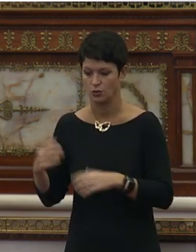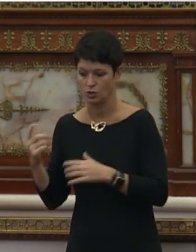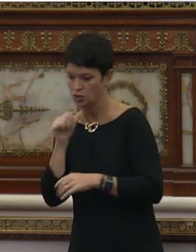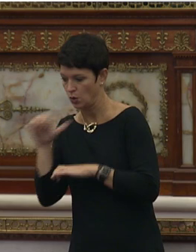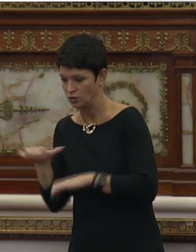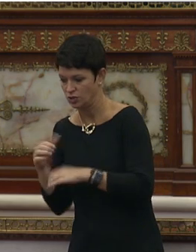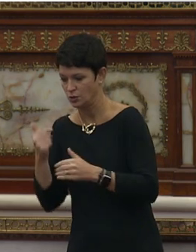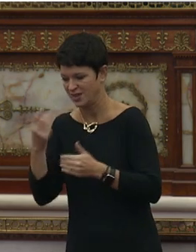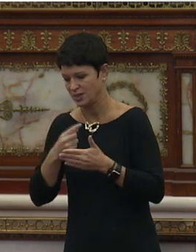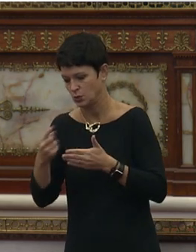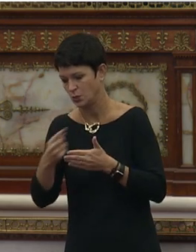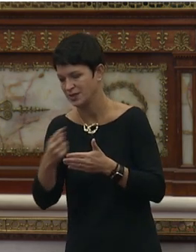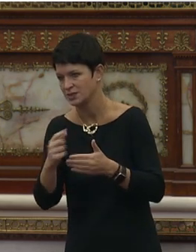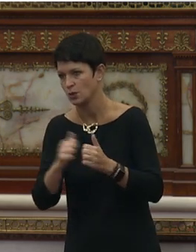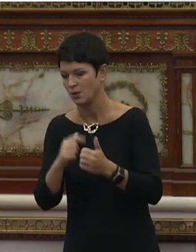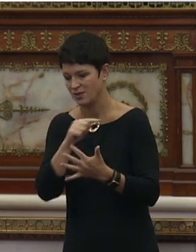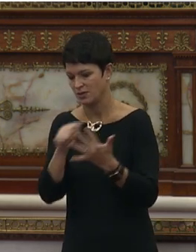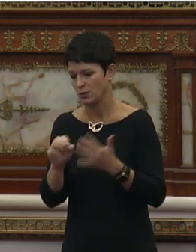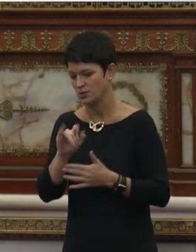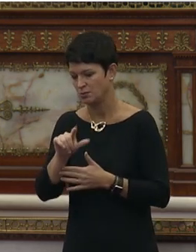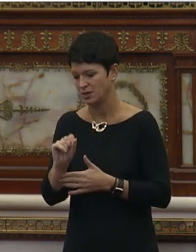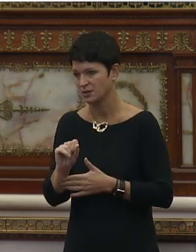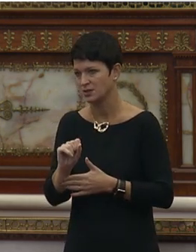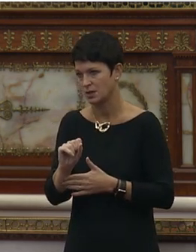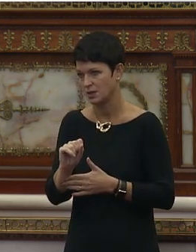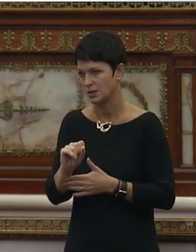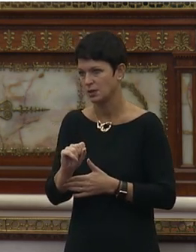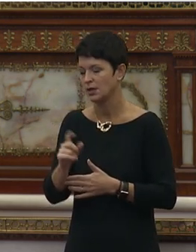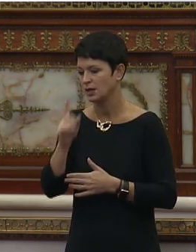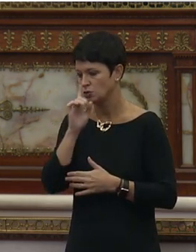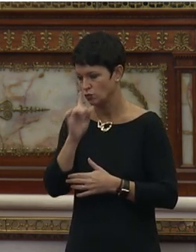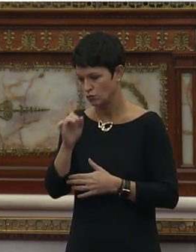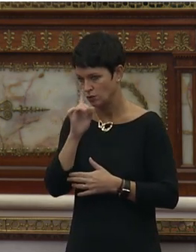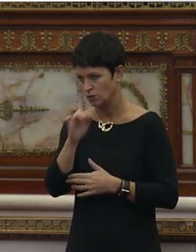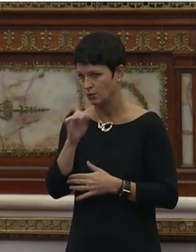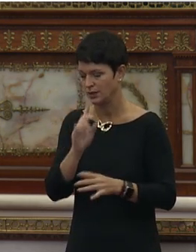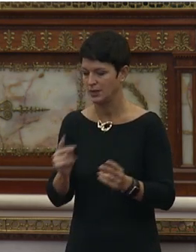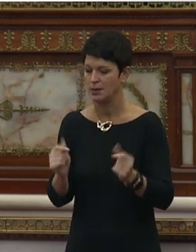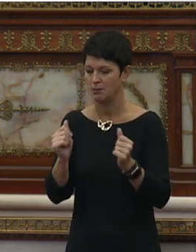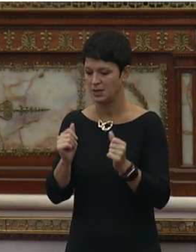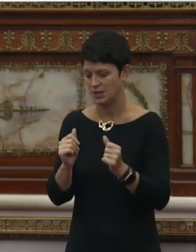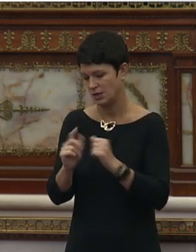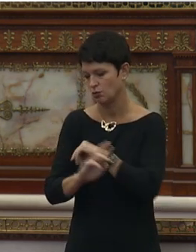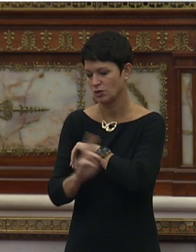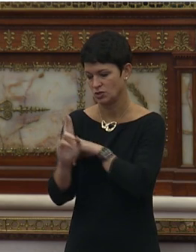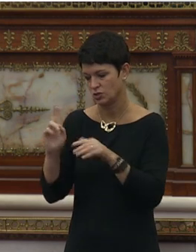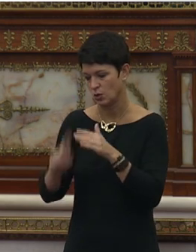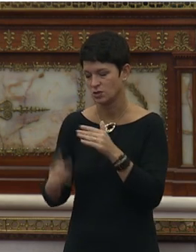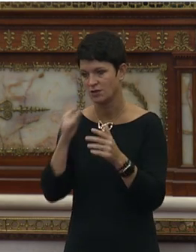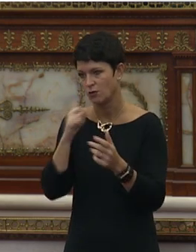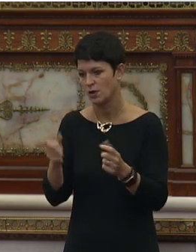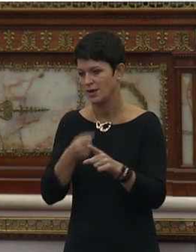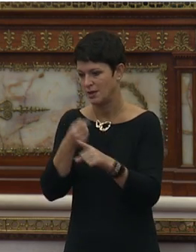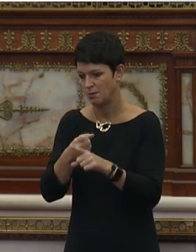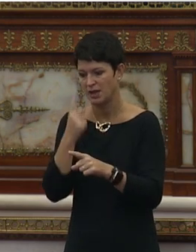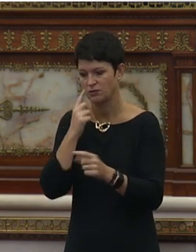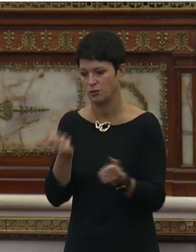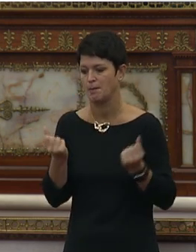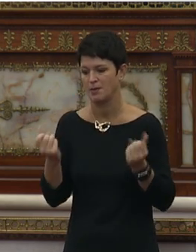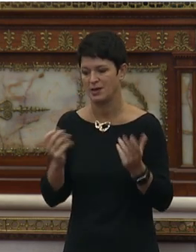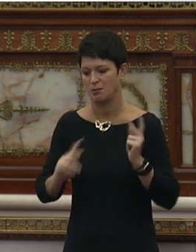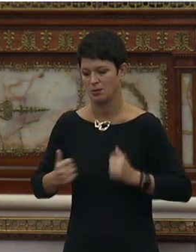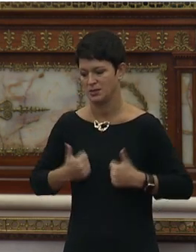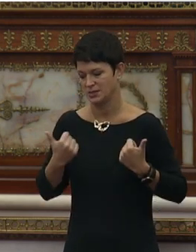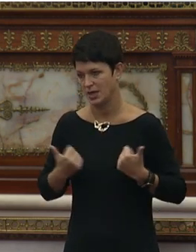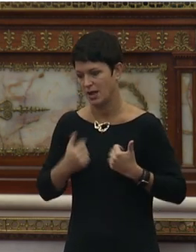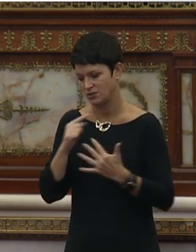in the next couple of weeks with regard to these bills has real immediate repercussions for thousands of people's lives.